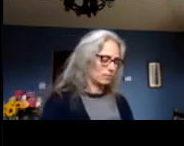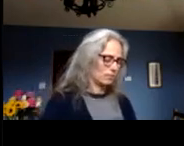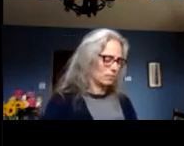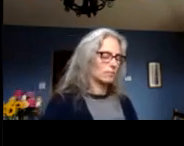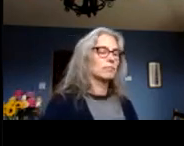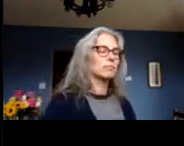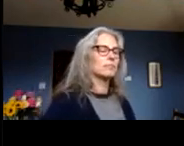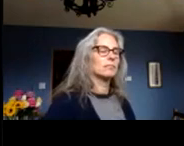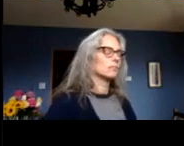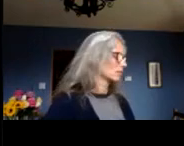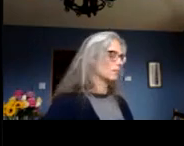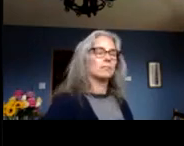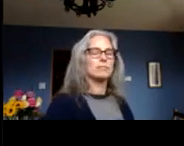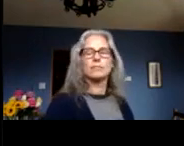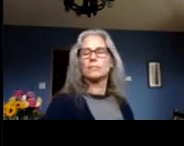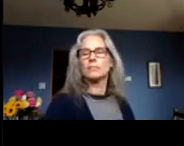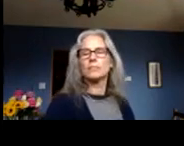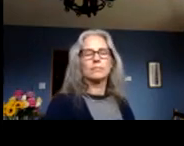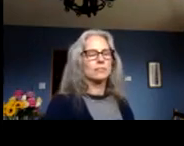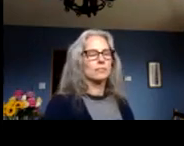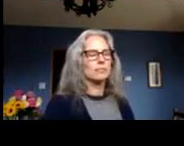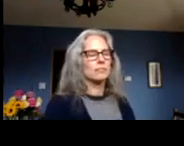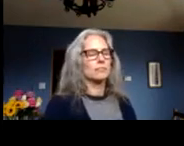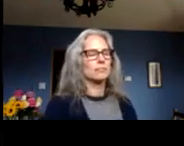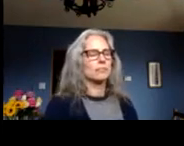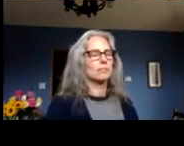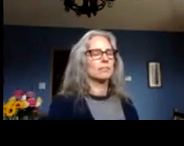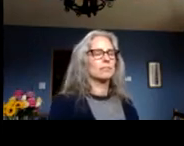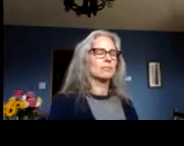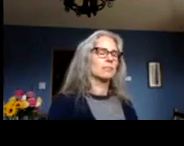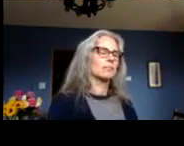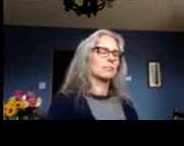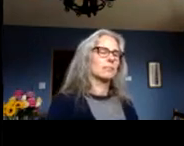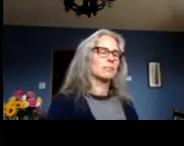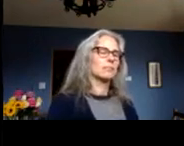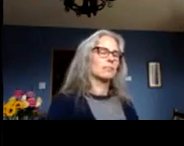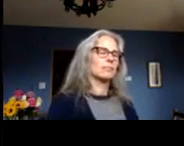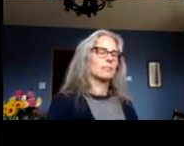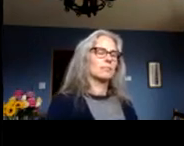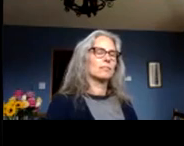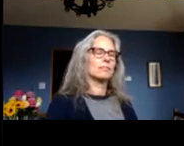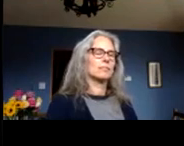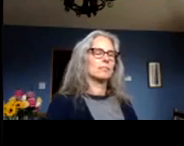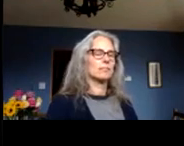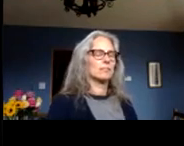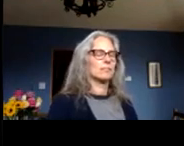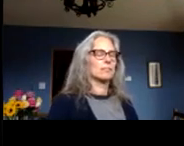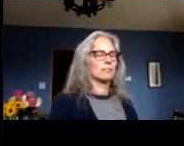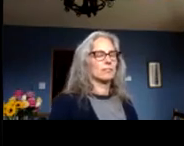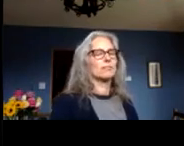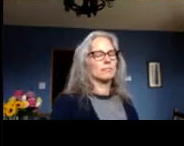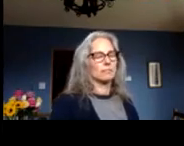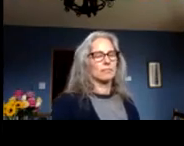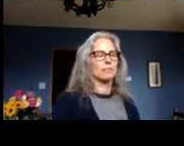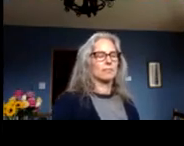give up. I'm so impressed. I'm so grateful that I got to see all of you today and got to work with all of you today. And if you have